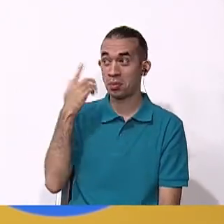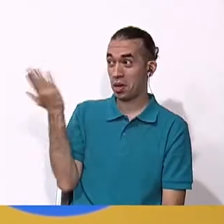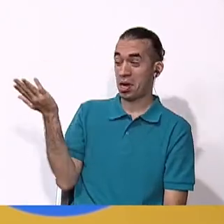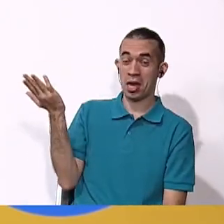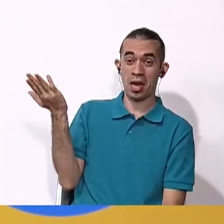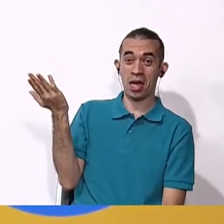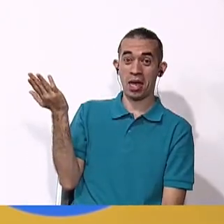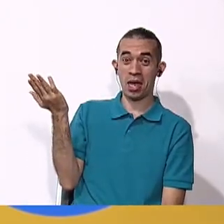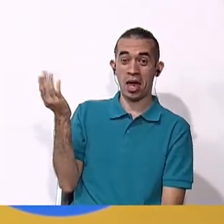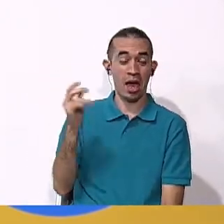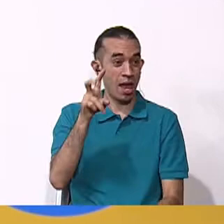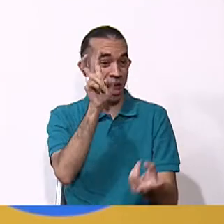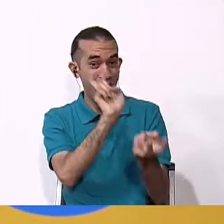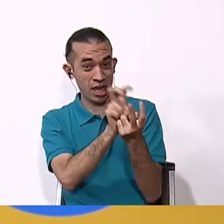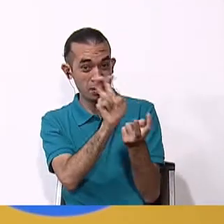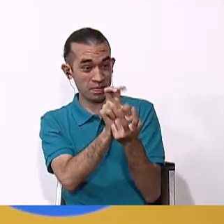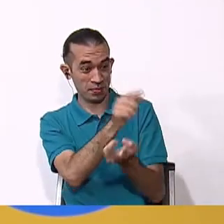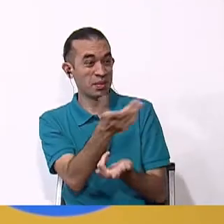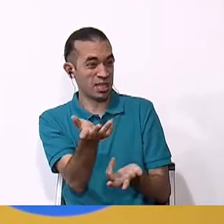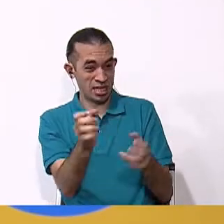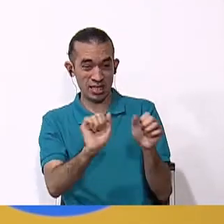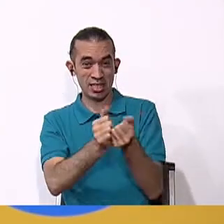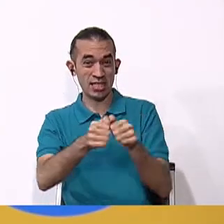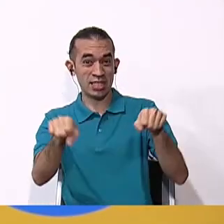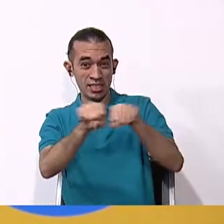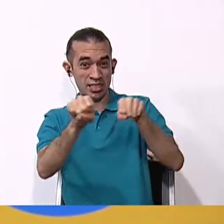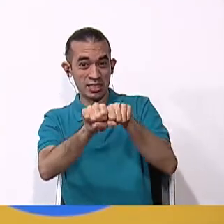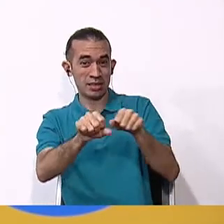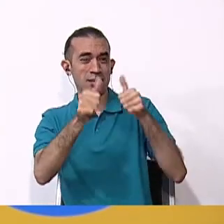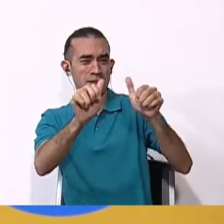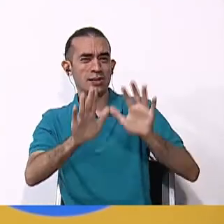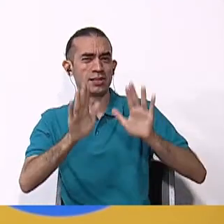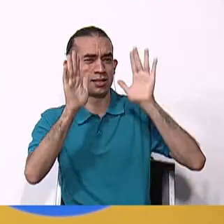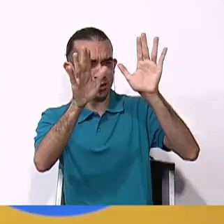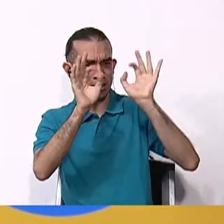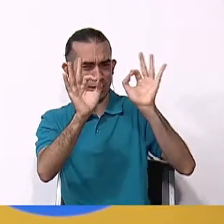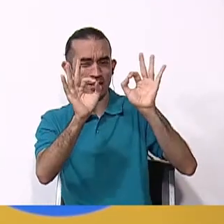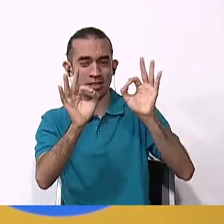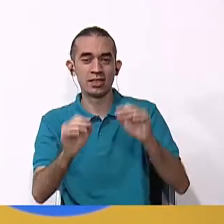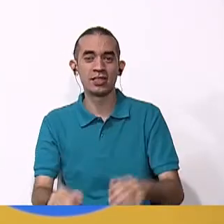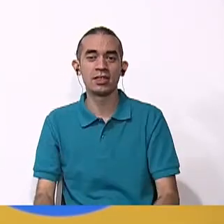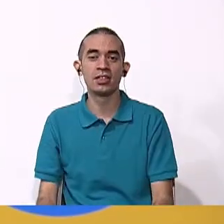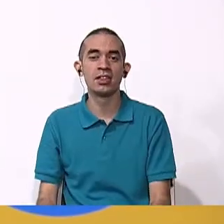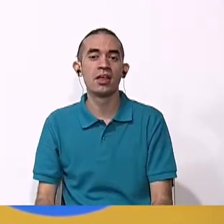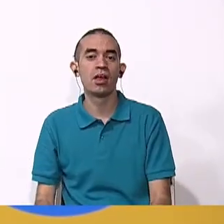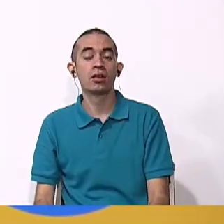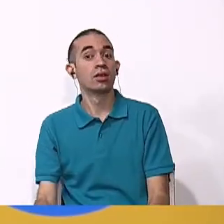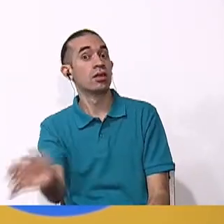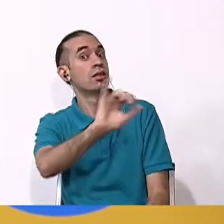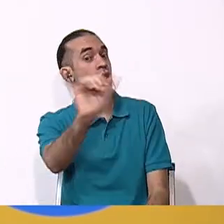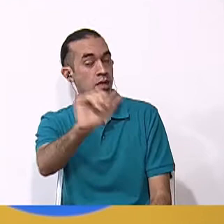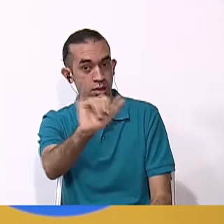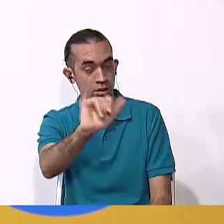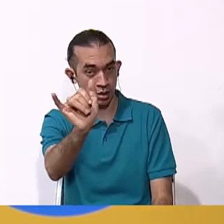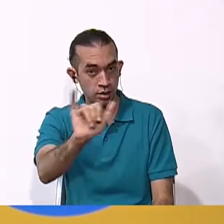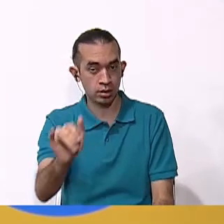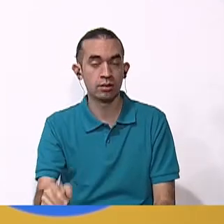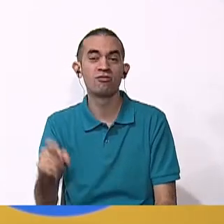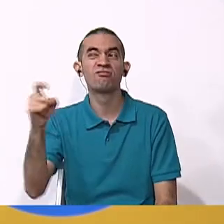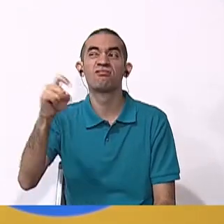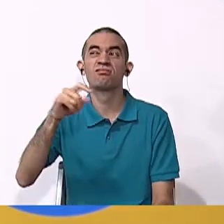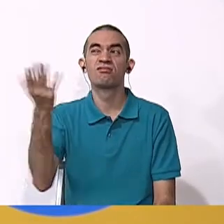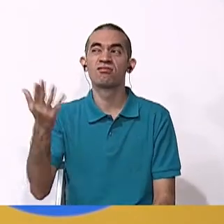Hi, Po, you have your tennis shoes. Excellent, very good. Also, you are going to